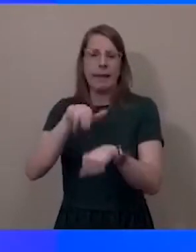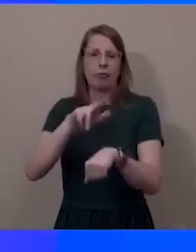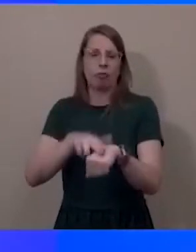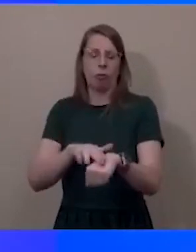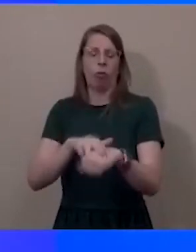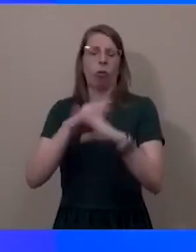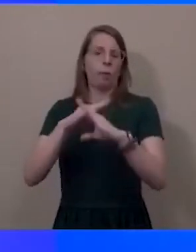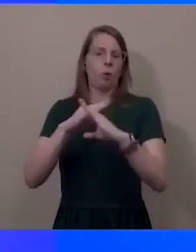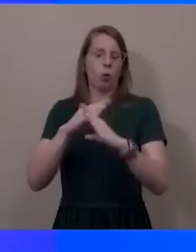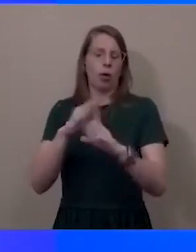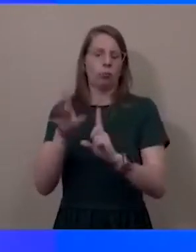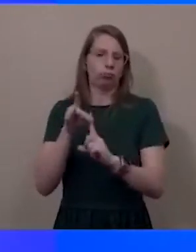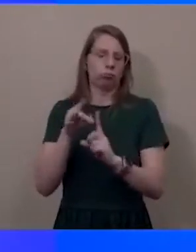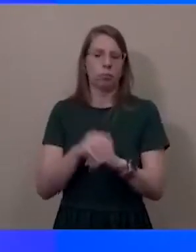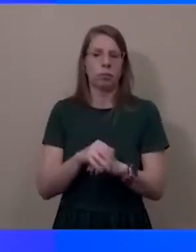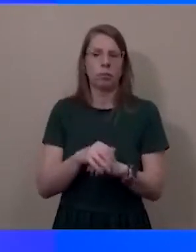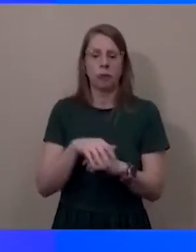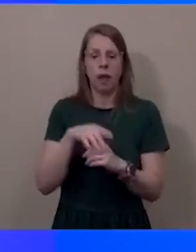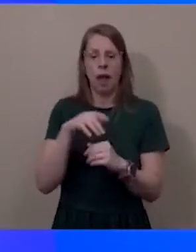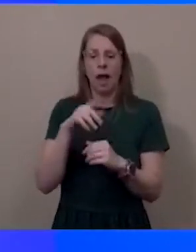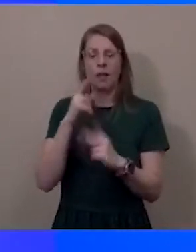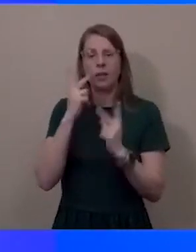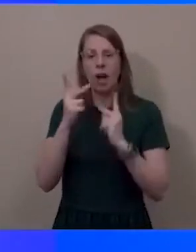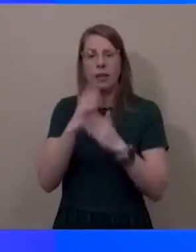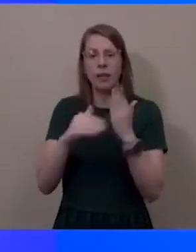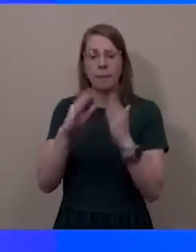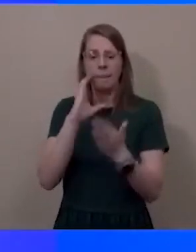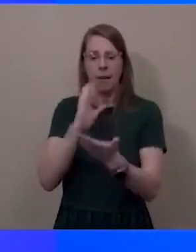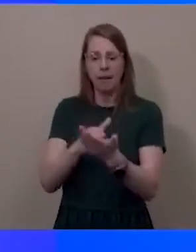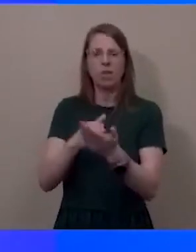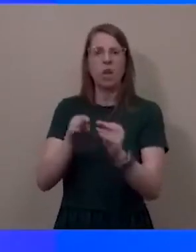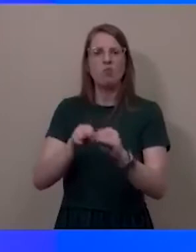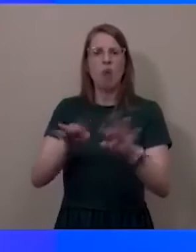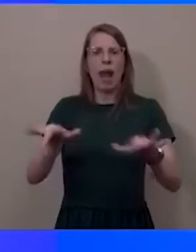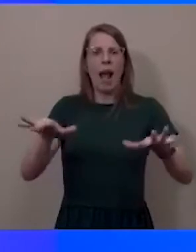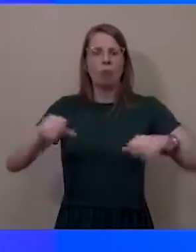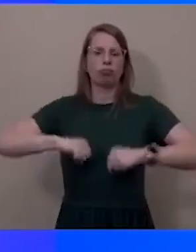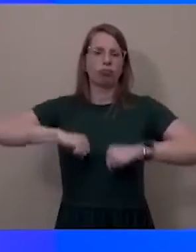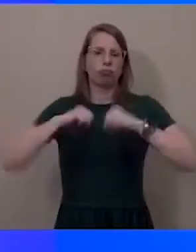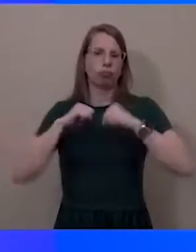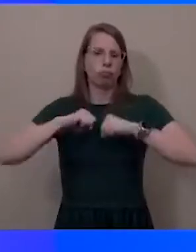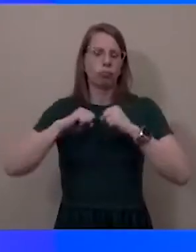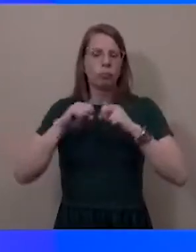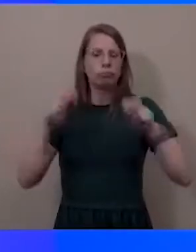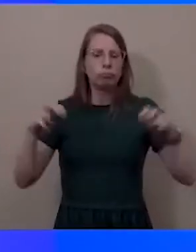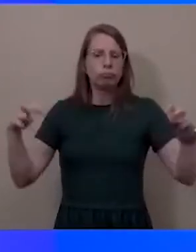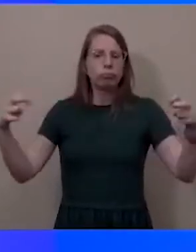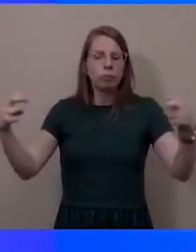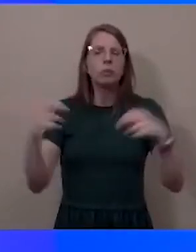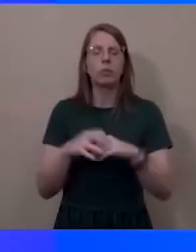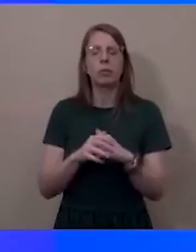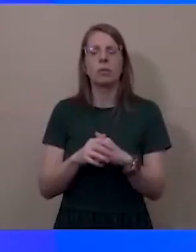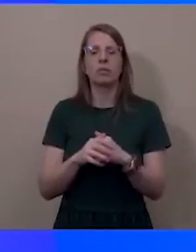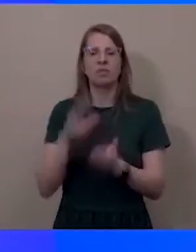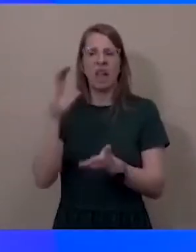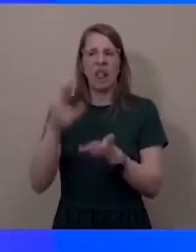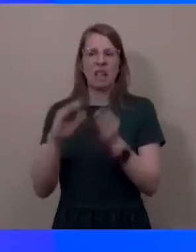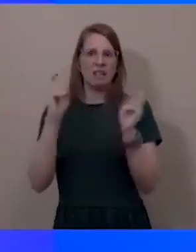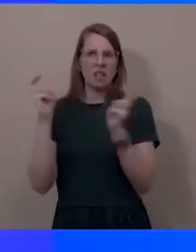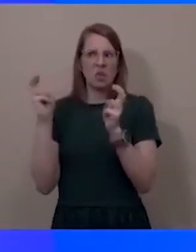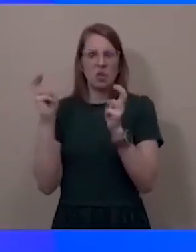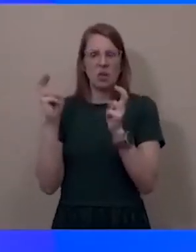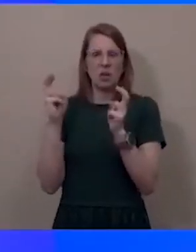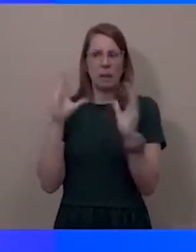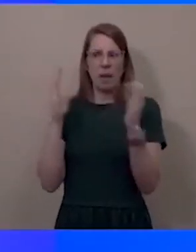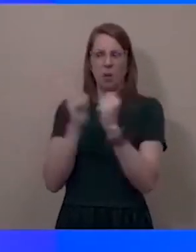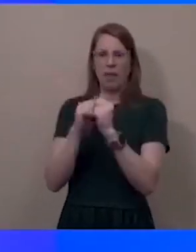they were vaccinated. In addition, I saw some pictures. A lot of people were fairly spread out. I think it's less of an issue compared to something that's